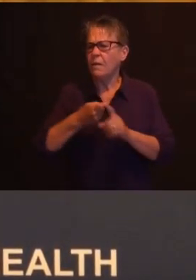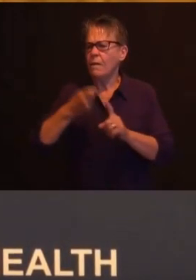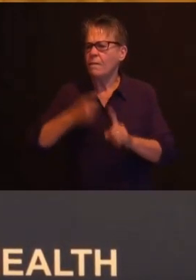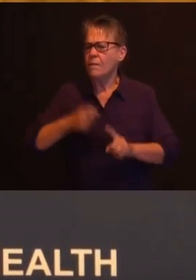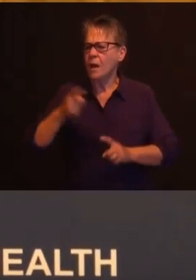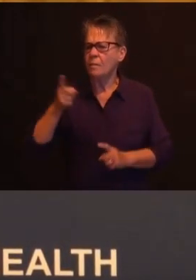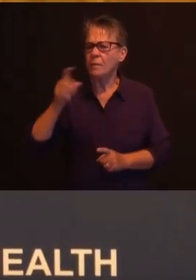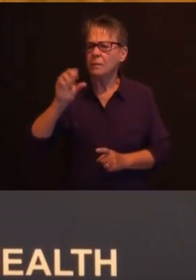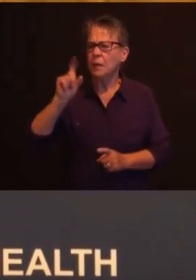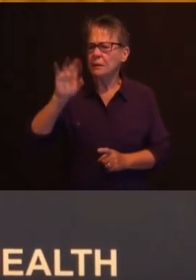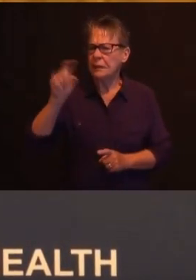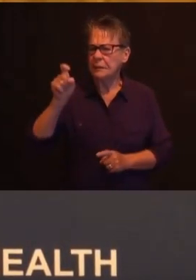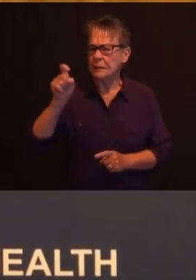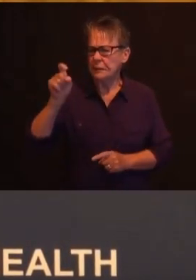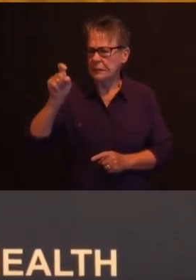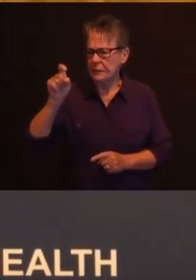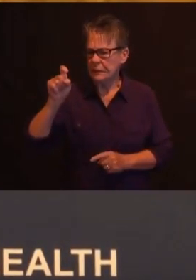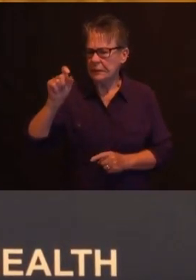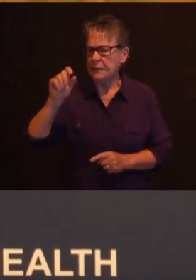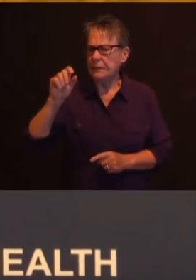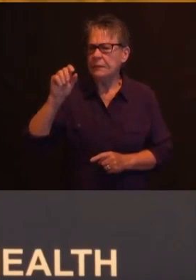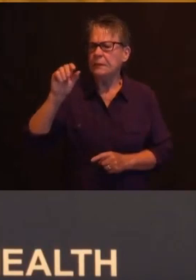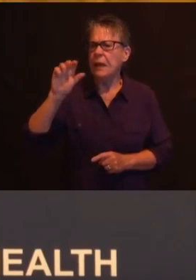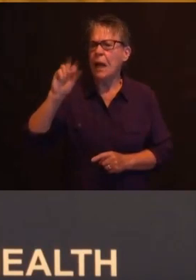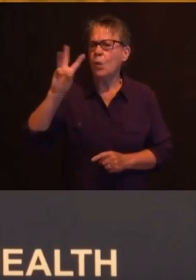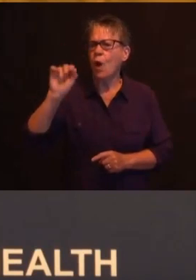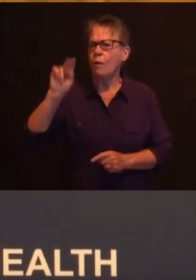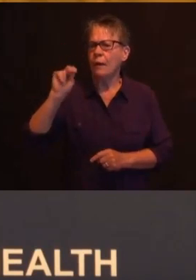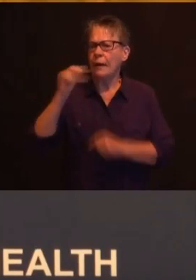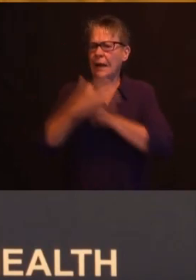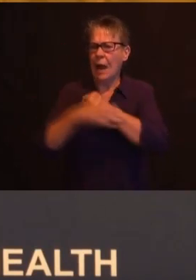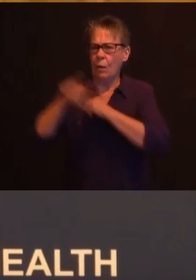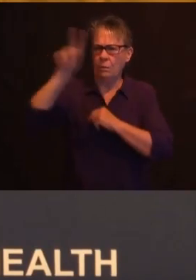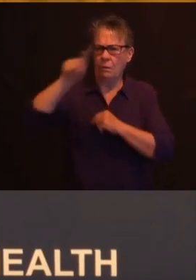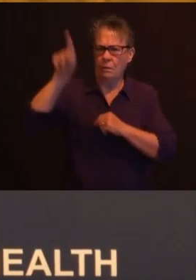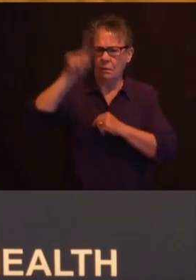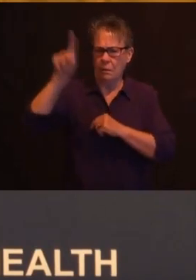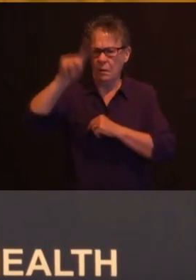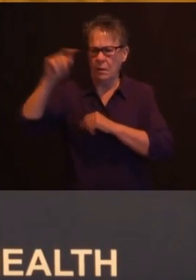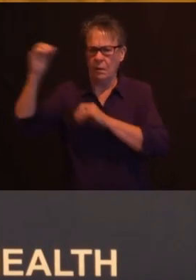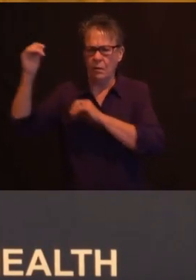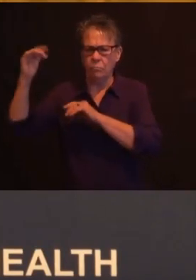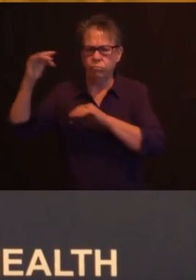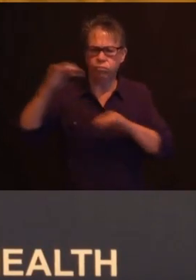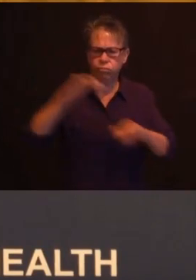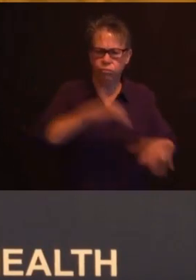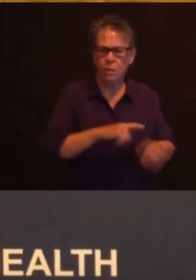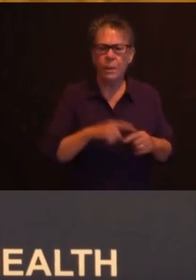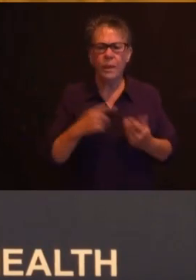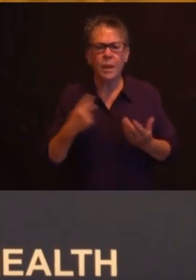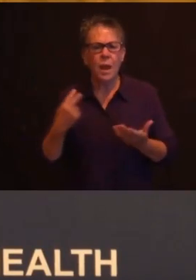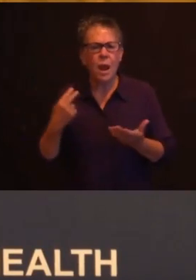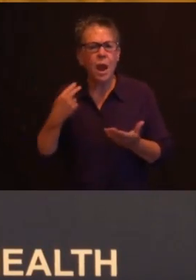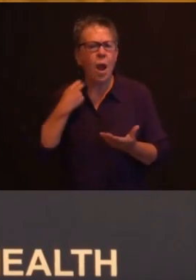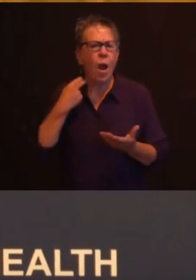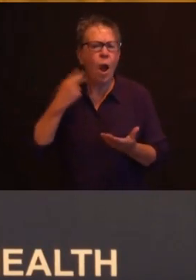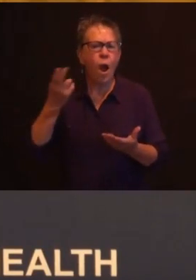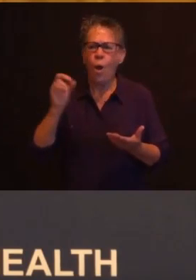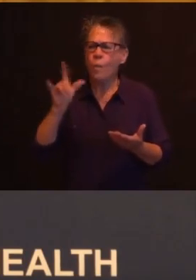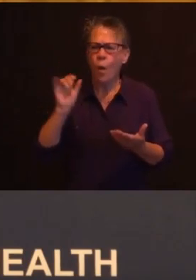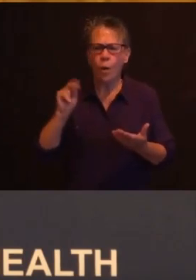know the I personally don't know the hot spots for Hoboken, Dustin, but according to Mayor Bala and his team, 12